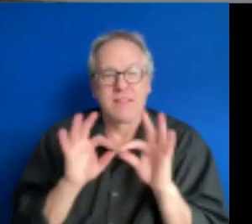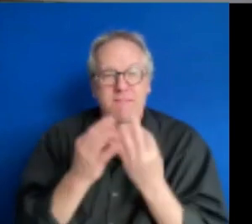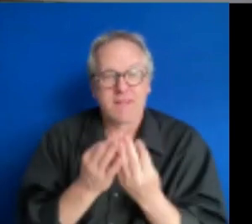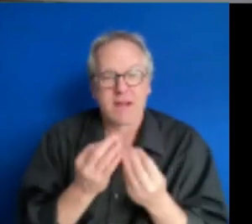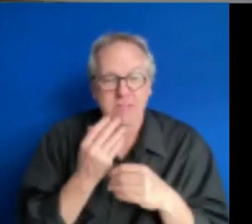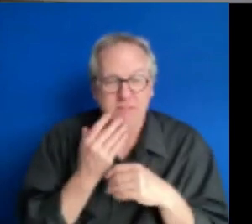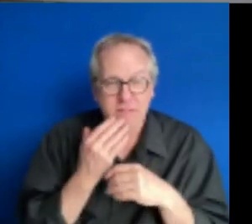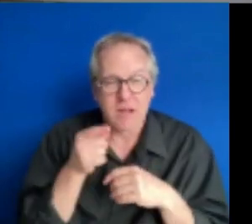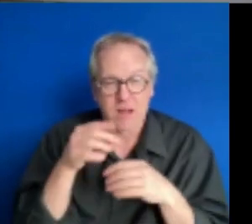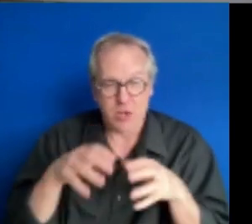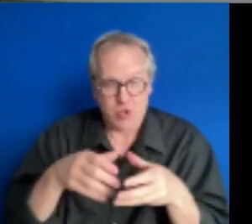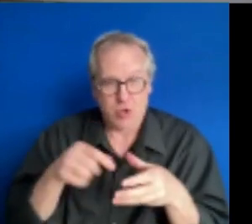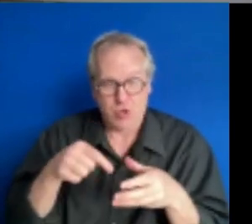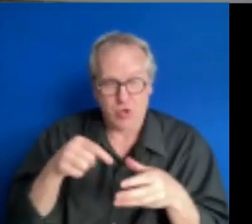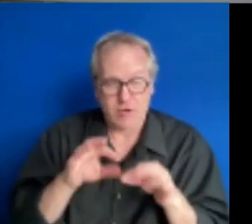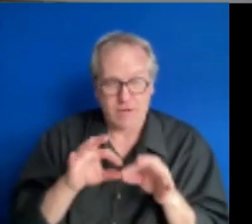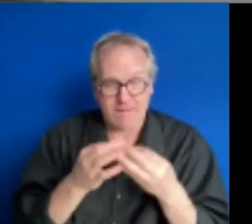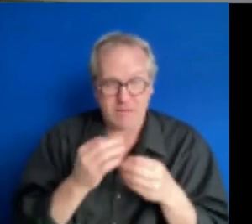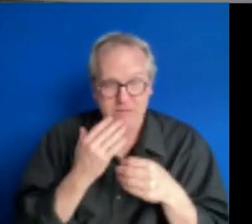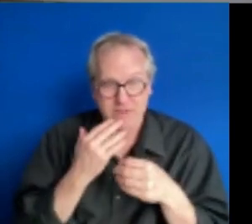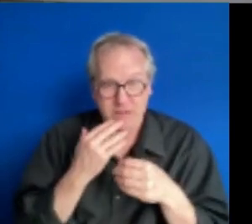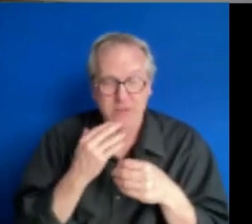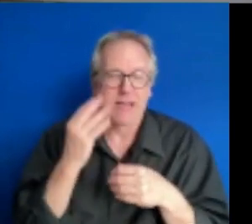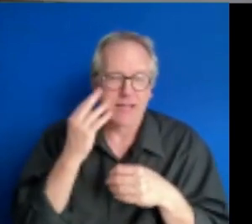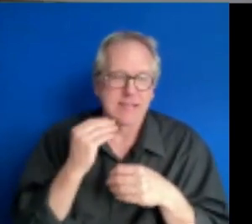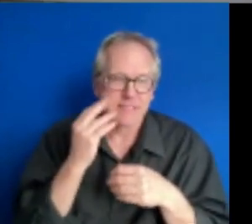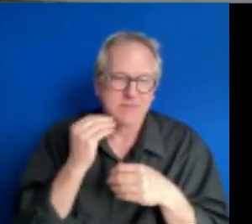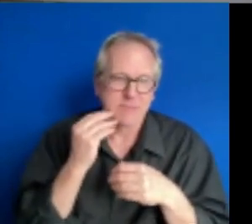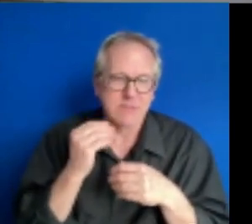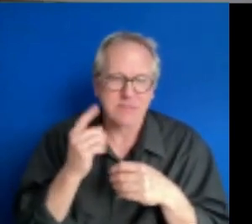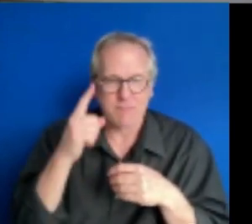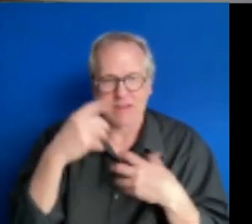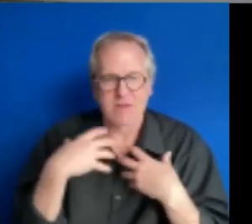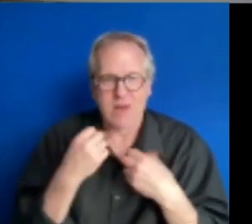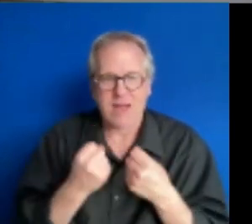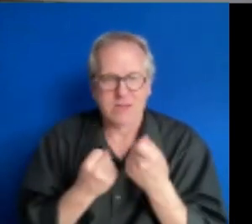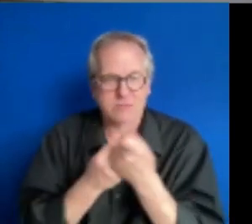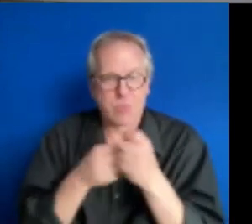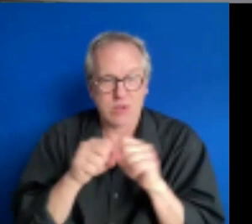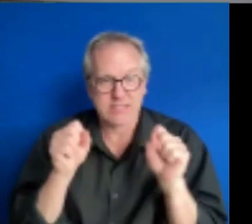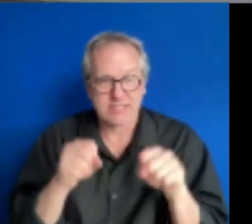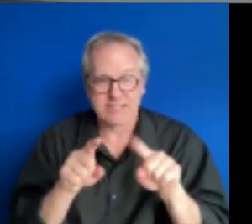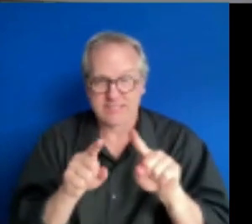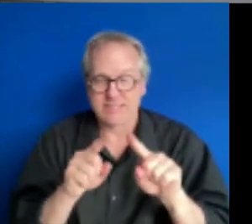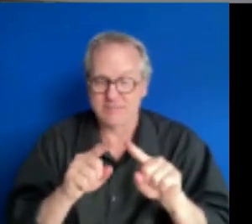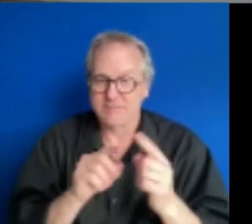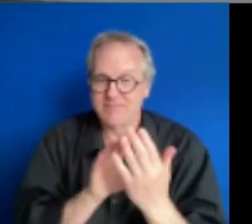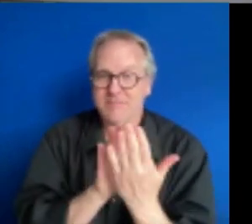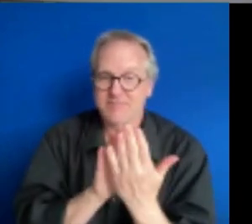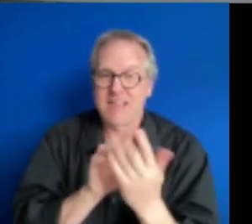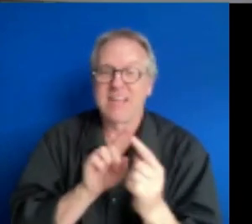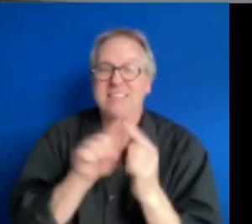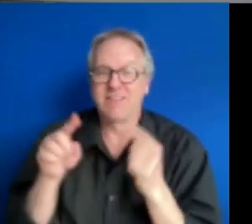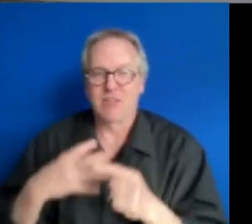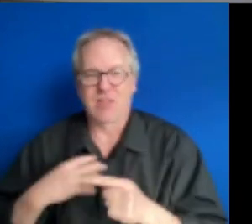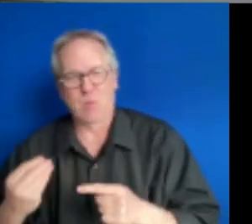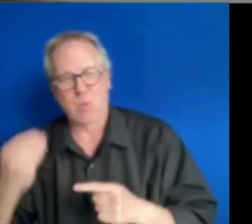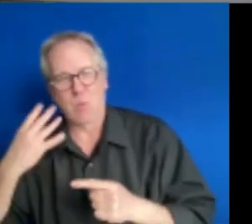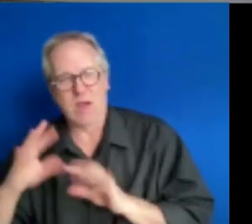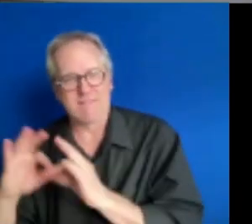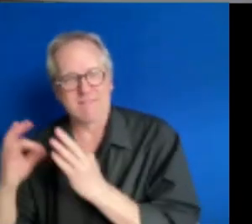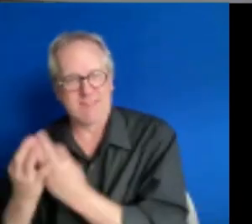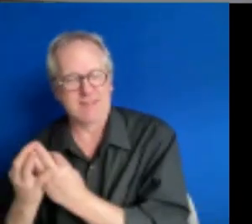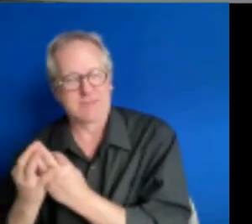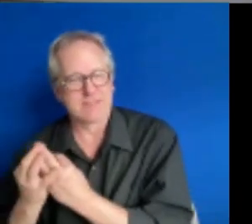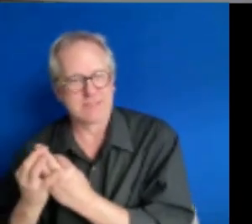color experience the mental health support system much differently than white identified families